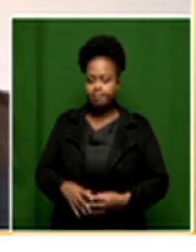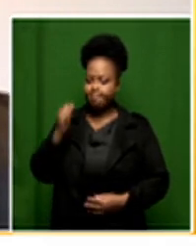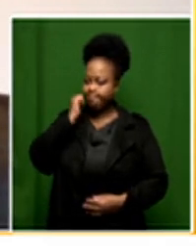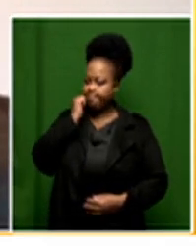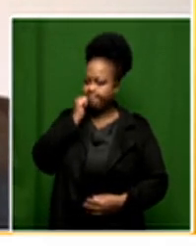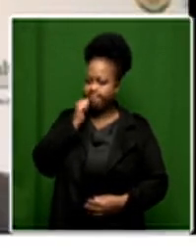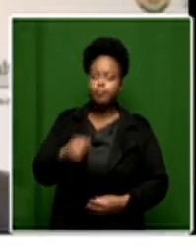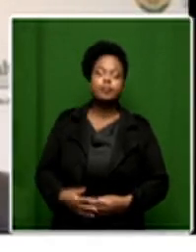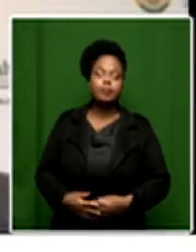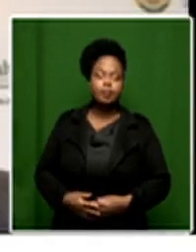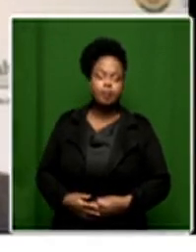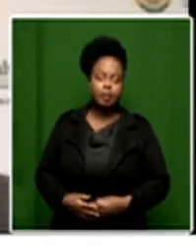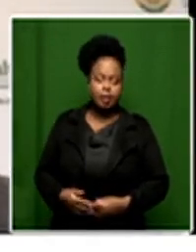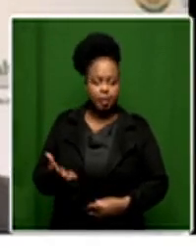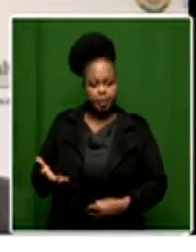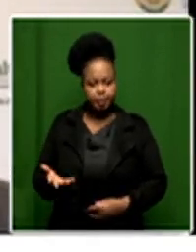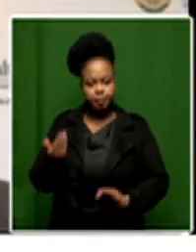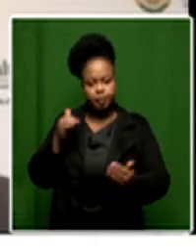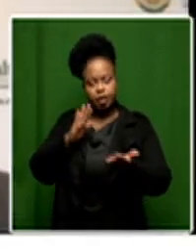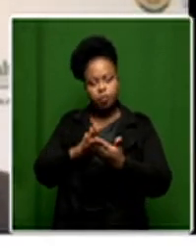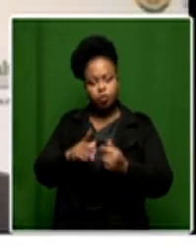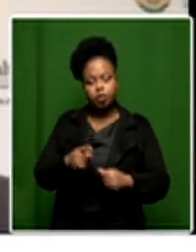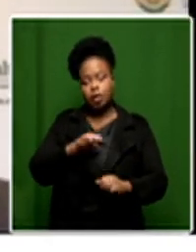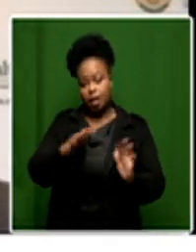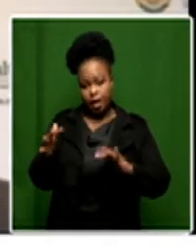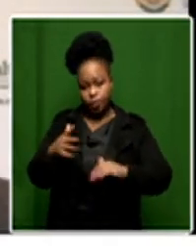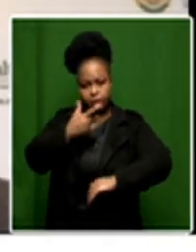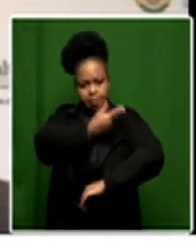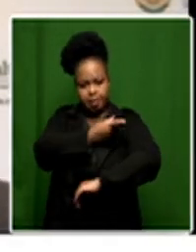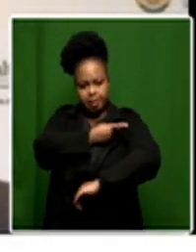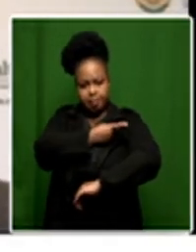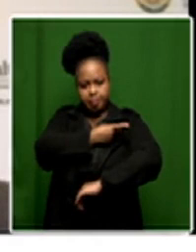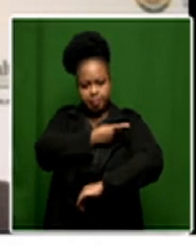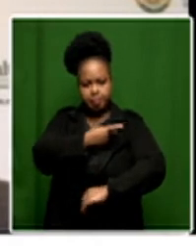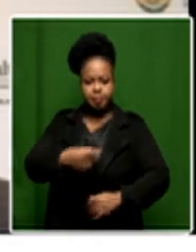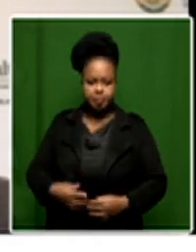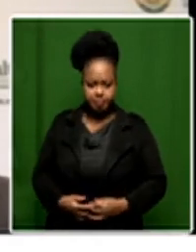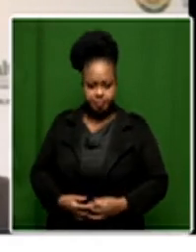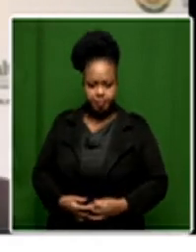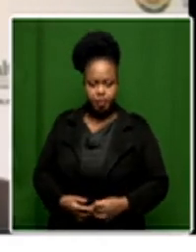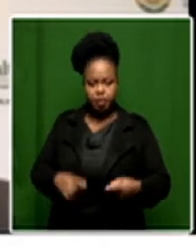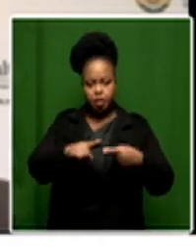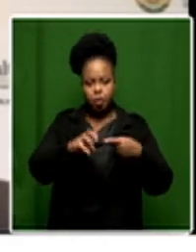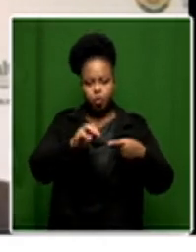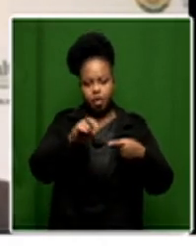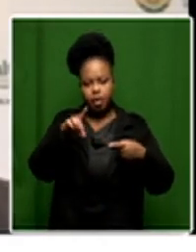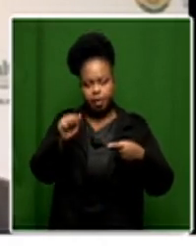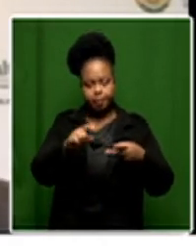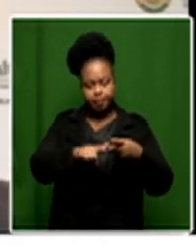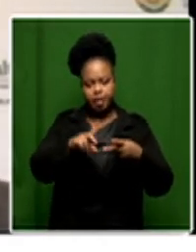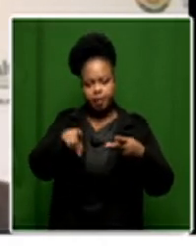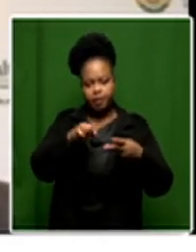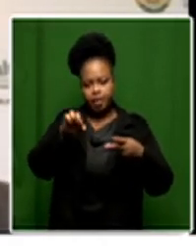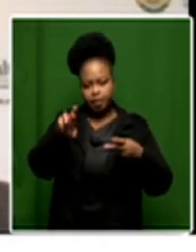Sorry, the approach to all the vaccines that were Moderna, Pfizer,